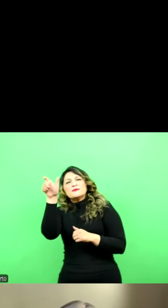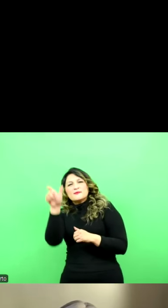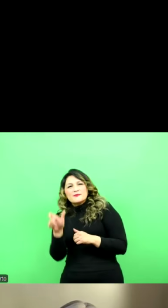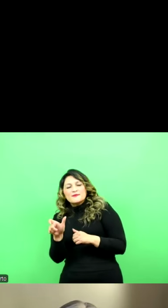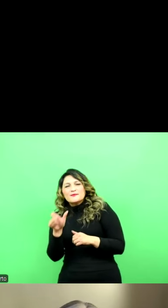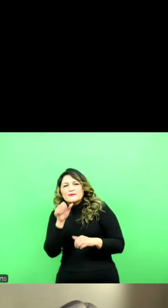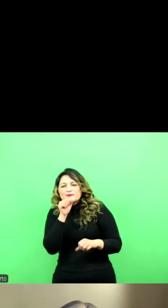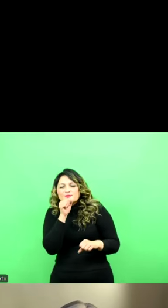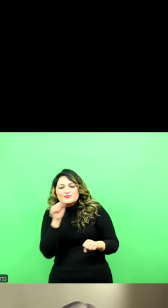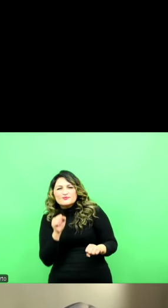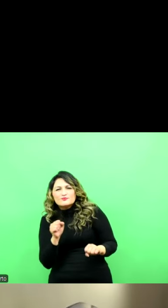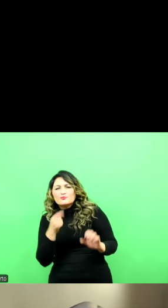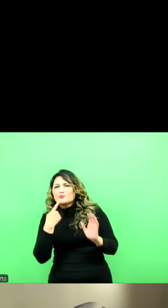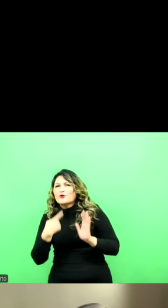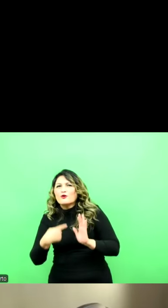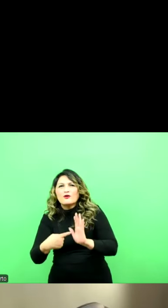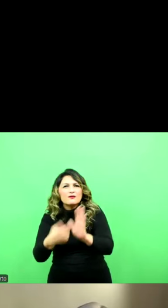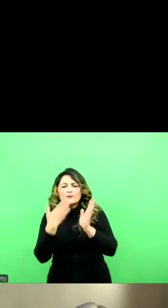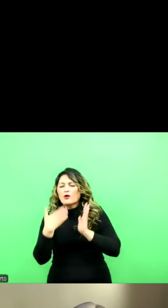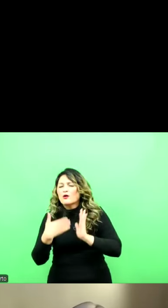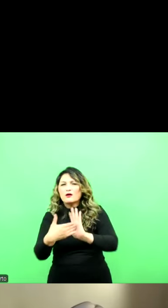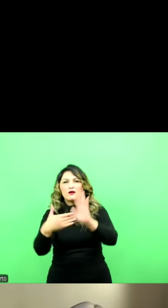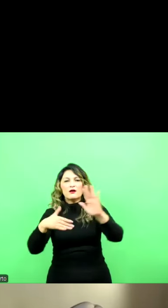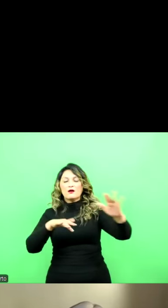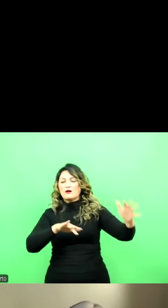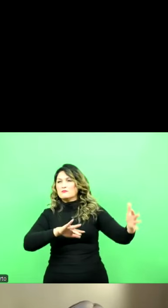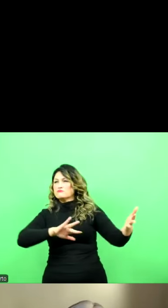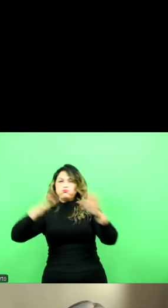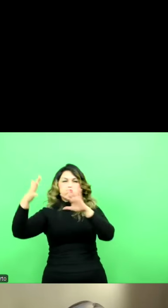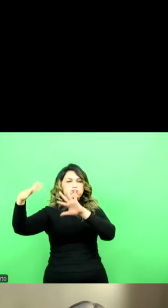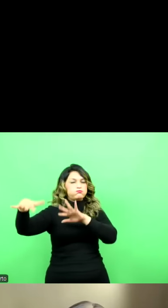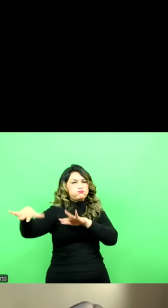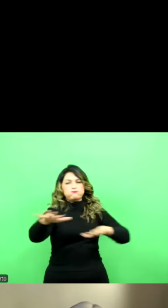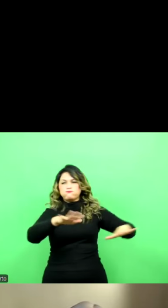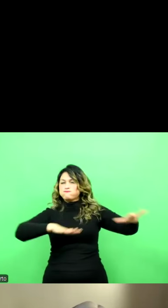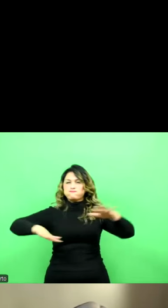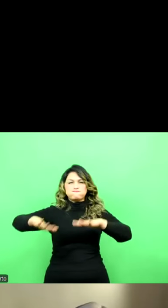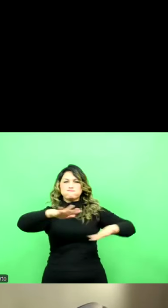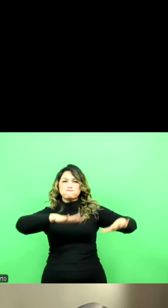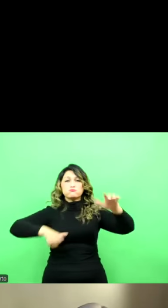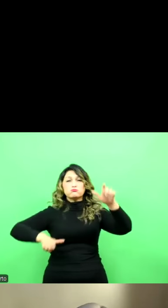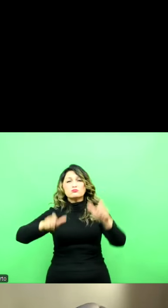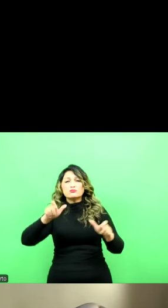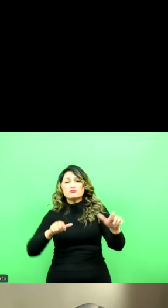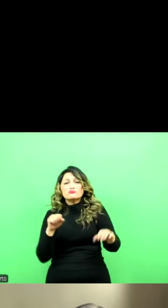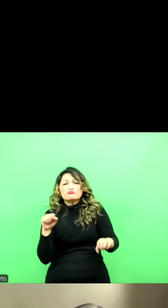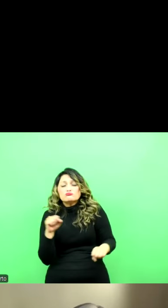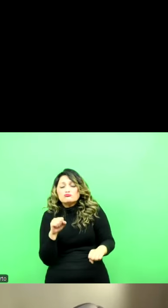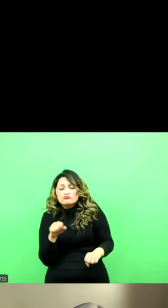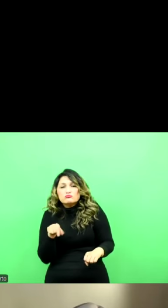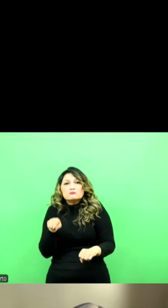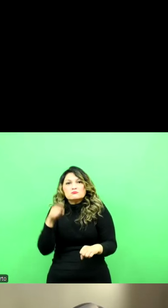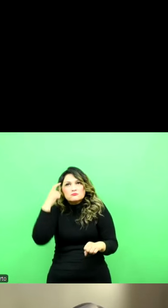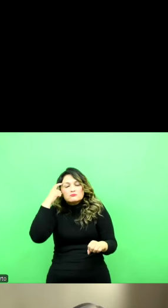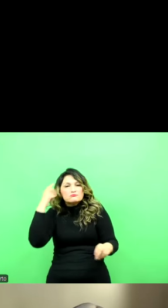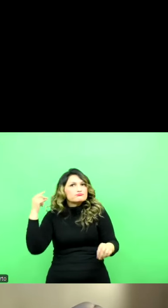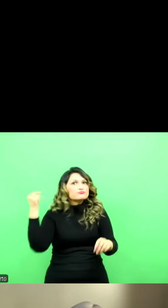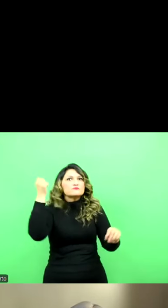warning information. So there are normative age-related changes. There are impairments that